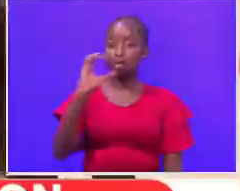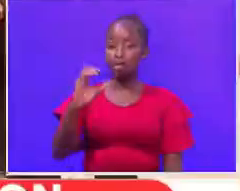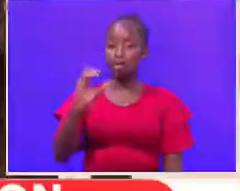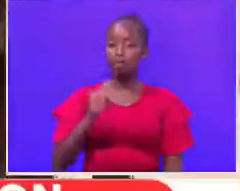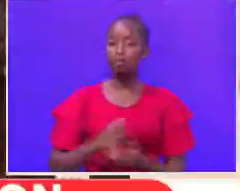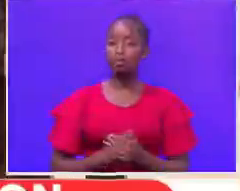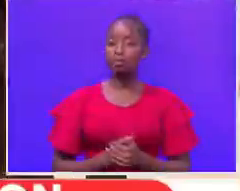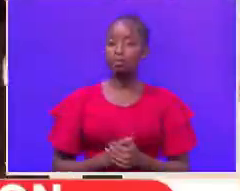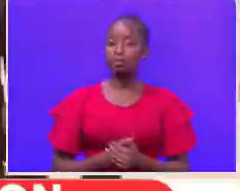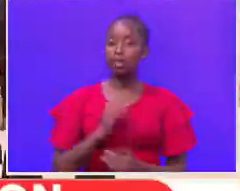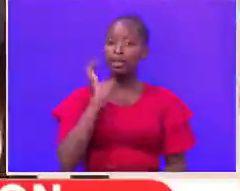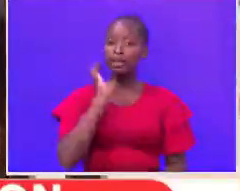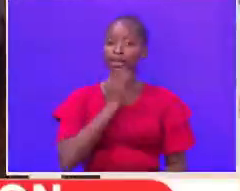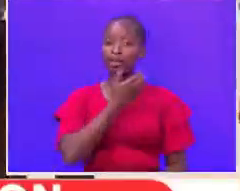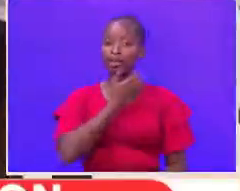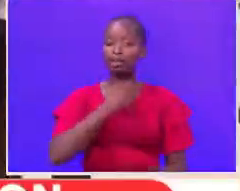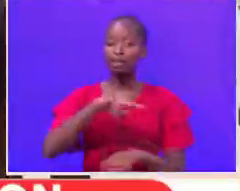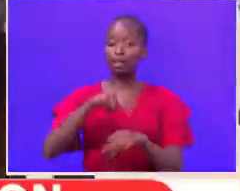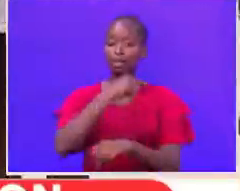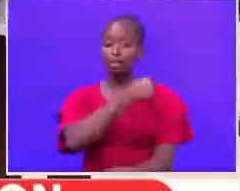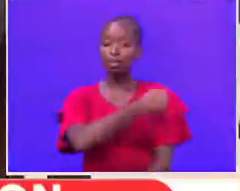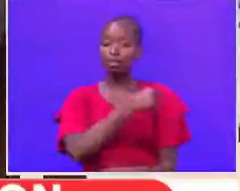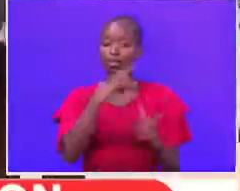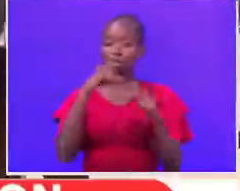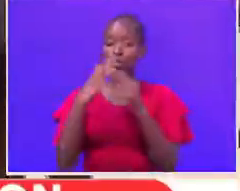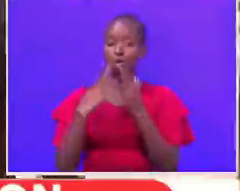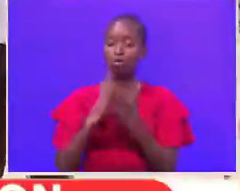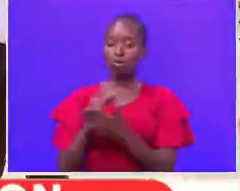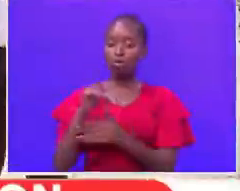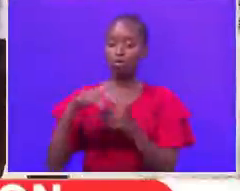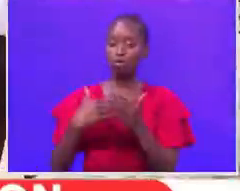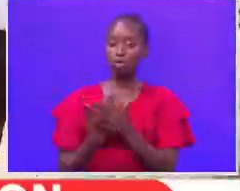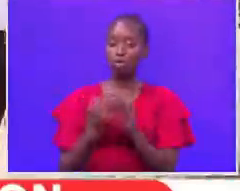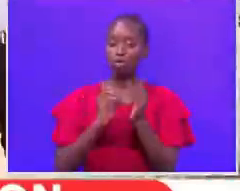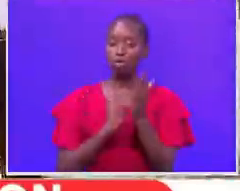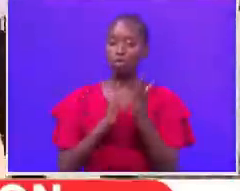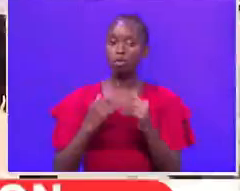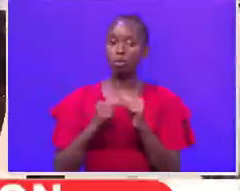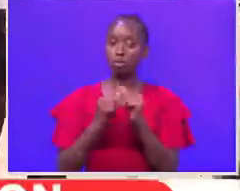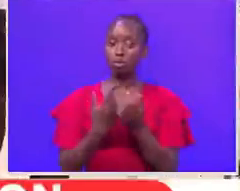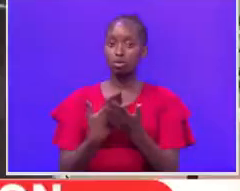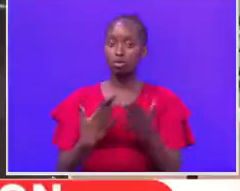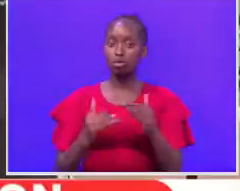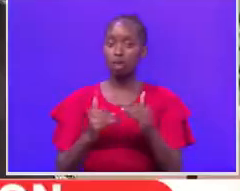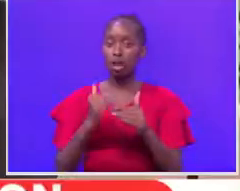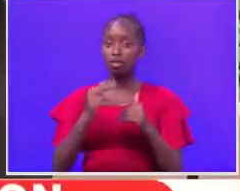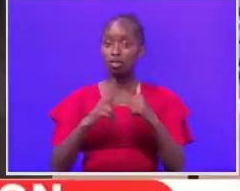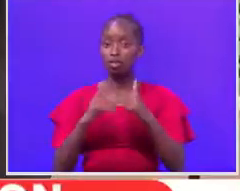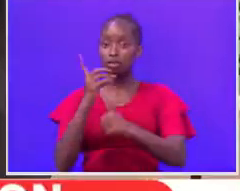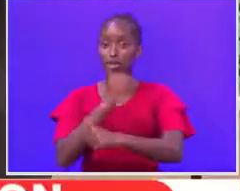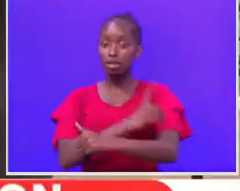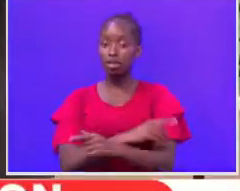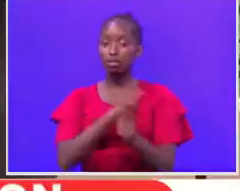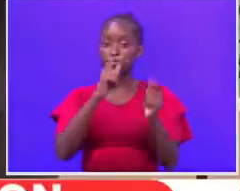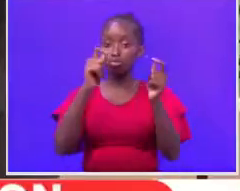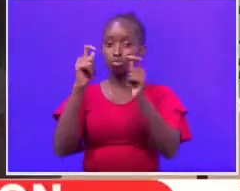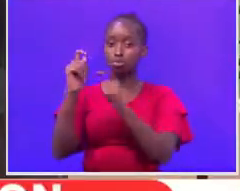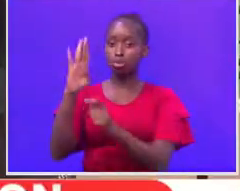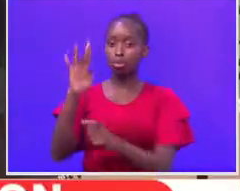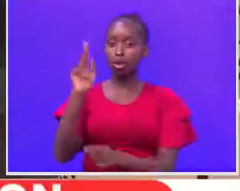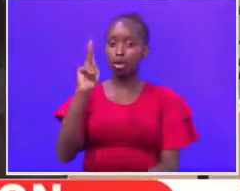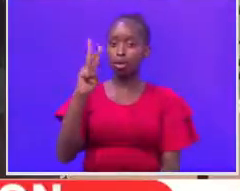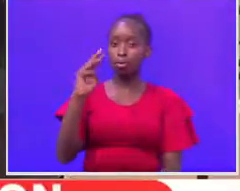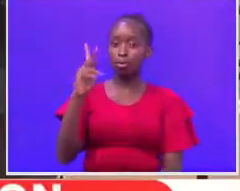to court seeking to restrain doctors working at the facility from downing their tools after the 7 day strike notice by KMPDU